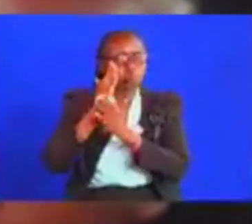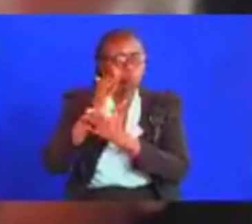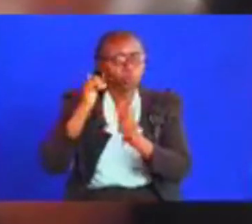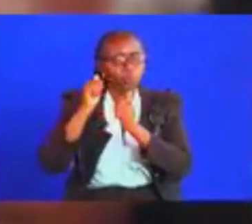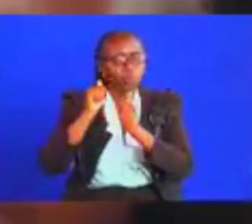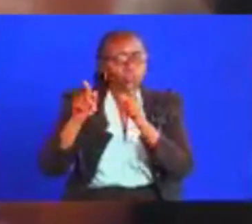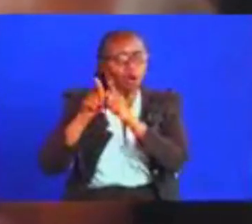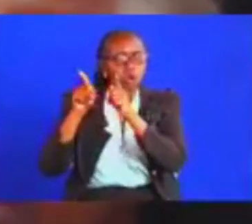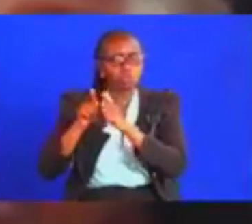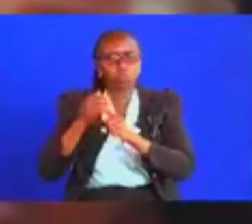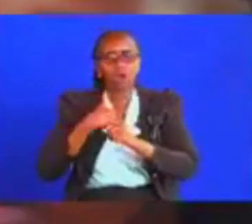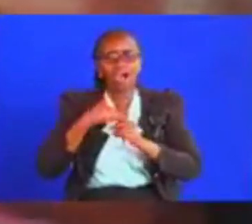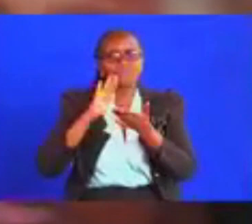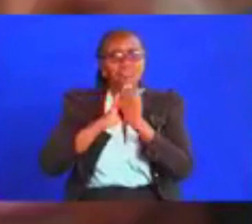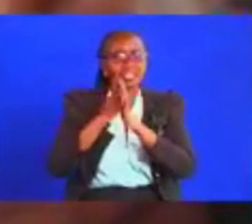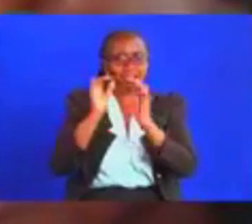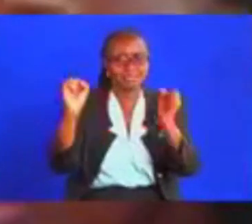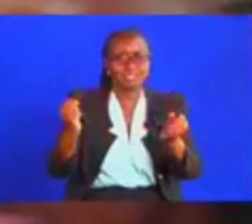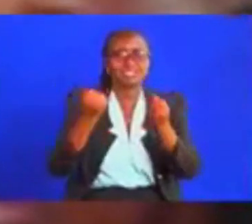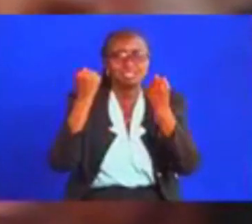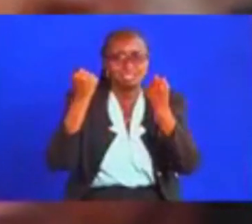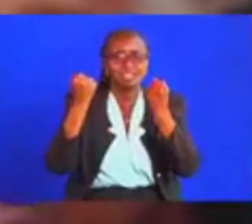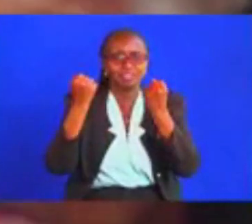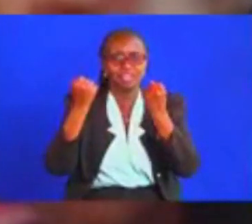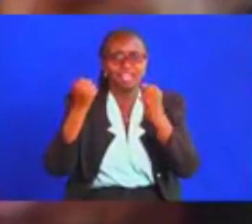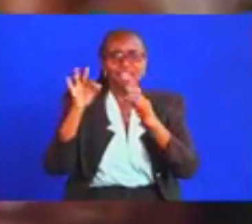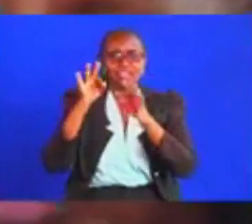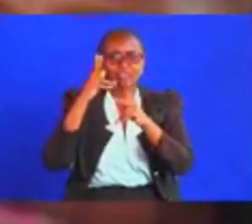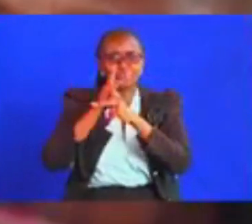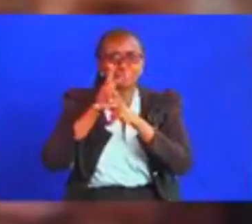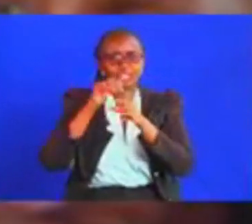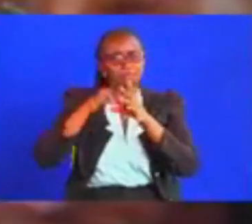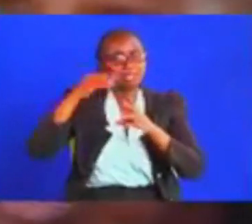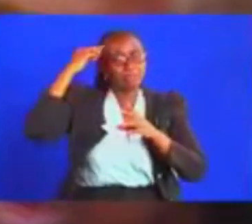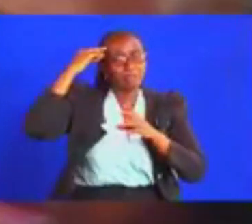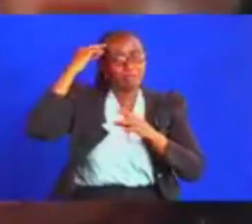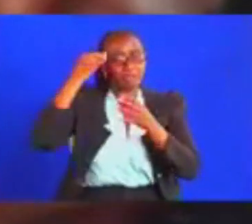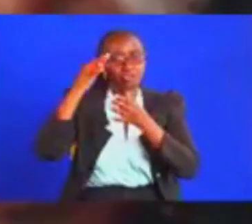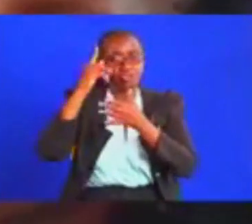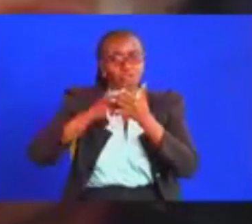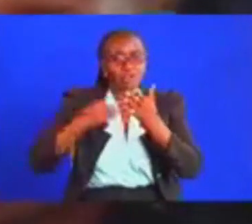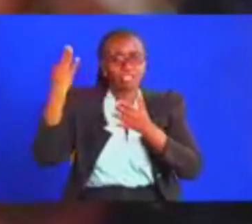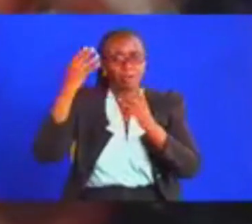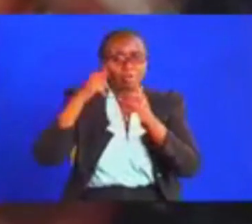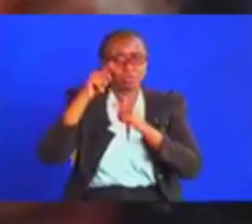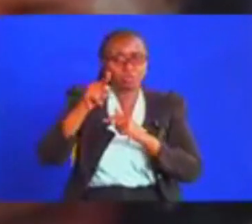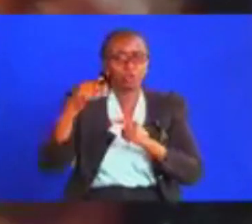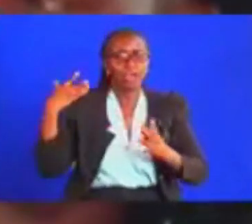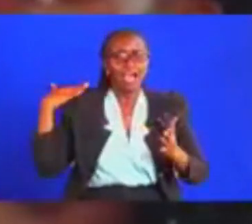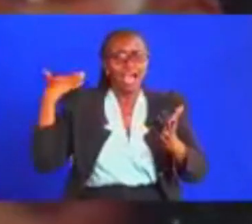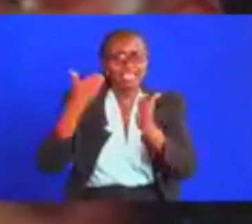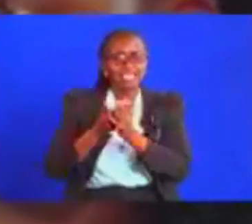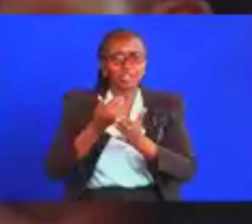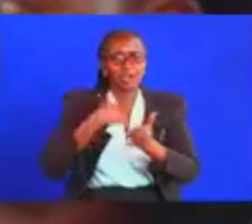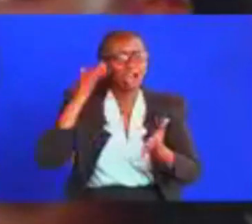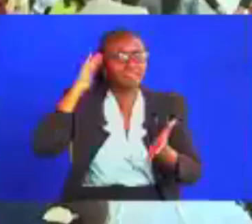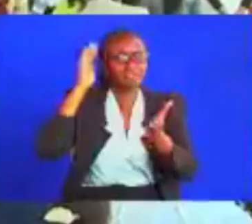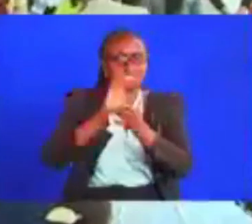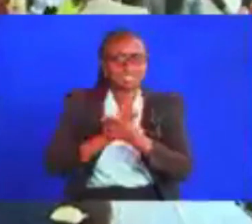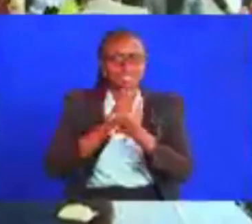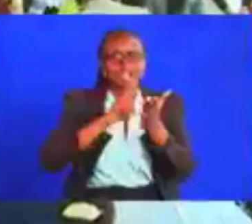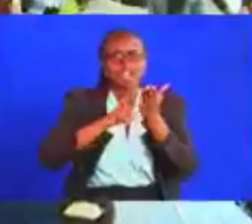ye are saved, he says, if ye keep in memory what I preached unto you, unless you have believed in vain. Verse